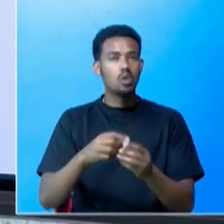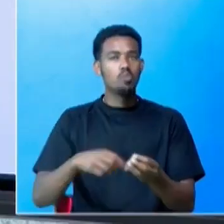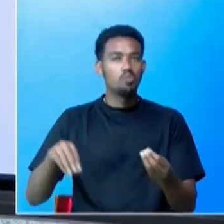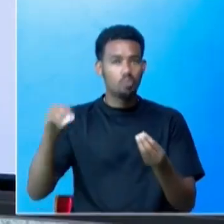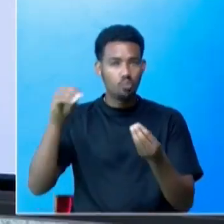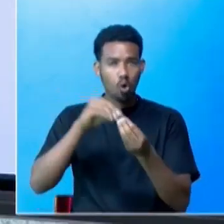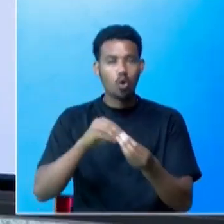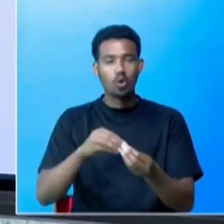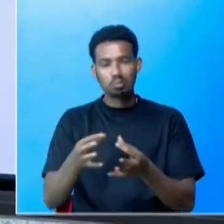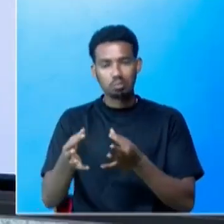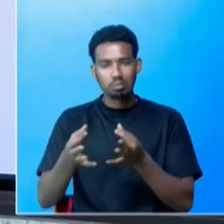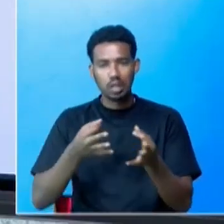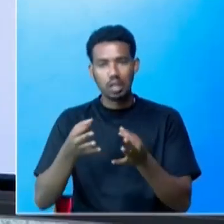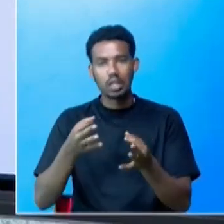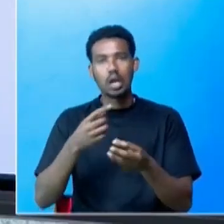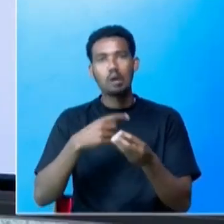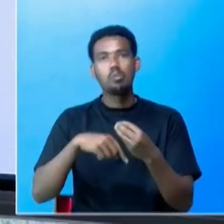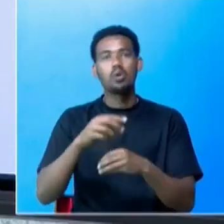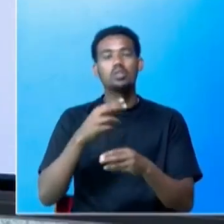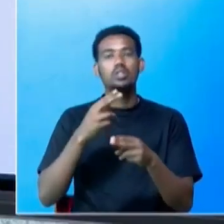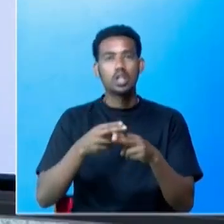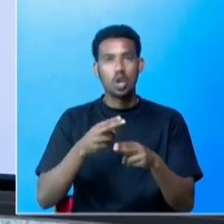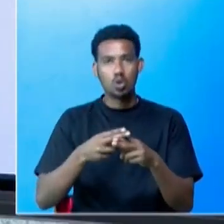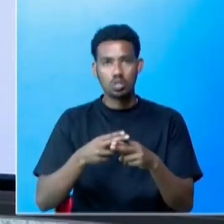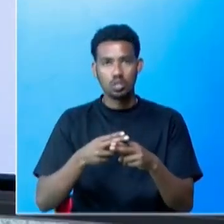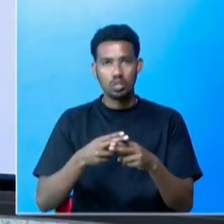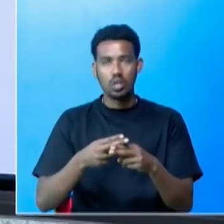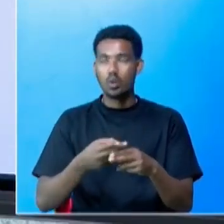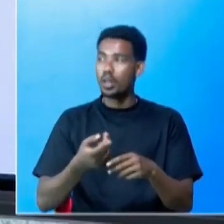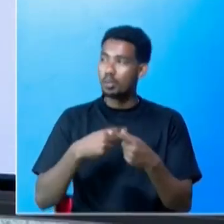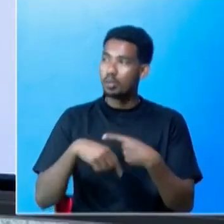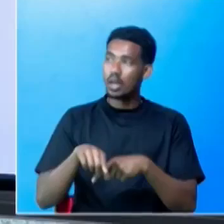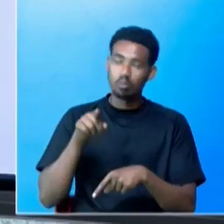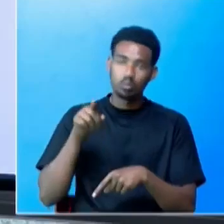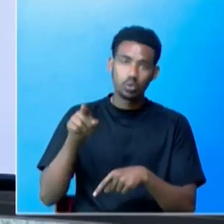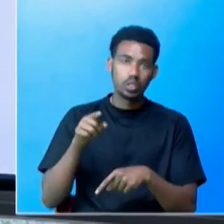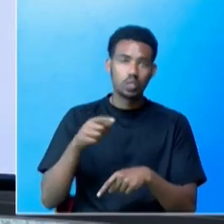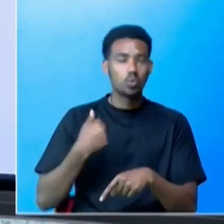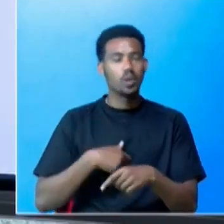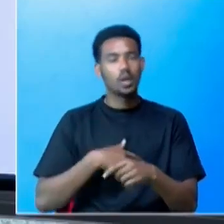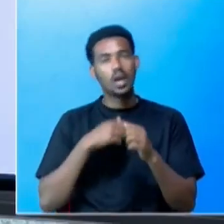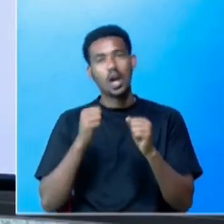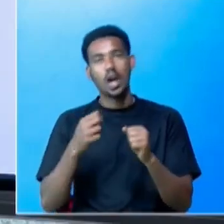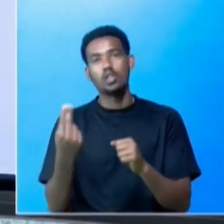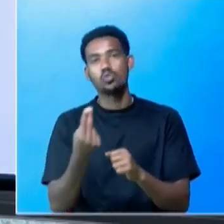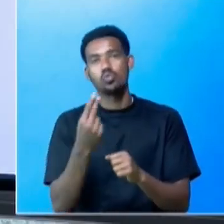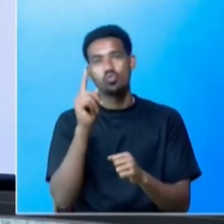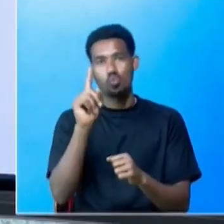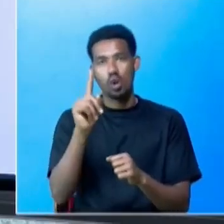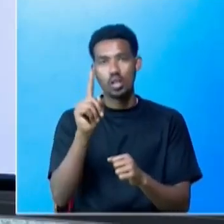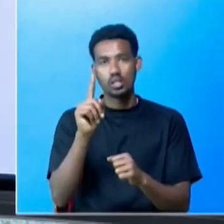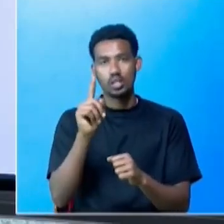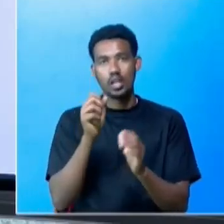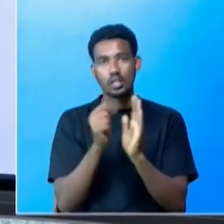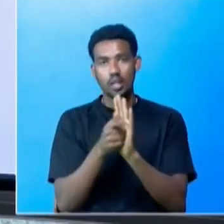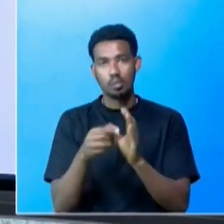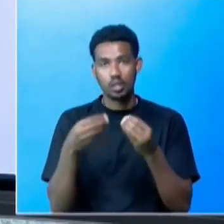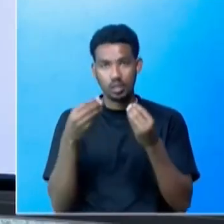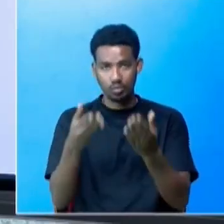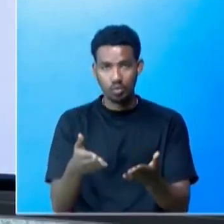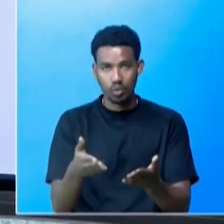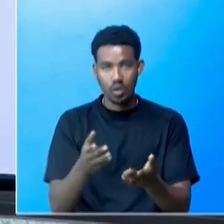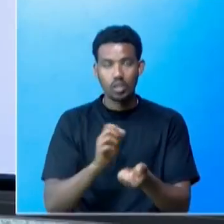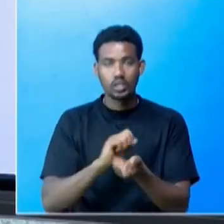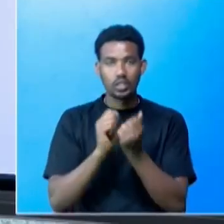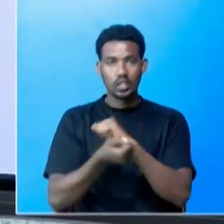about the noun. So when we come to here, we can use, for example, one, let us mention one example and let us change